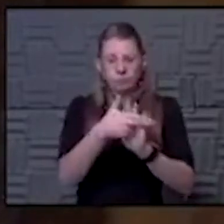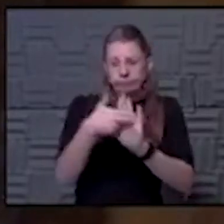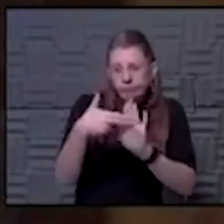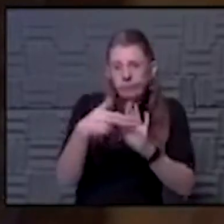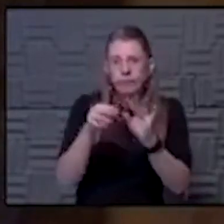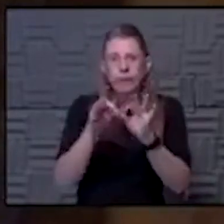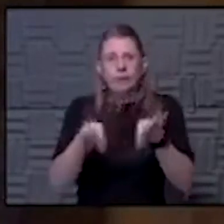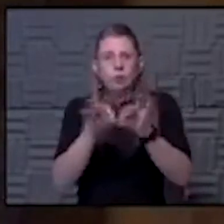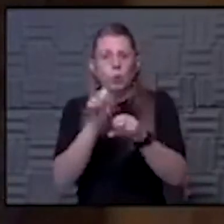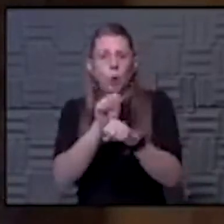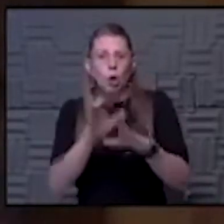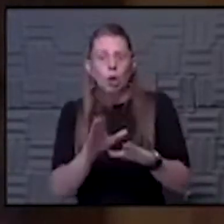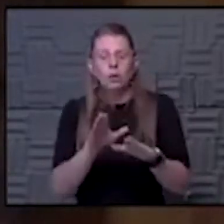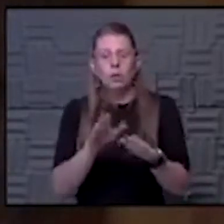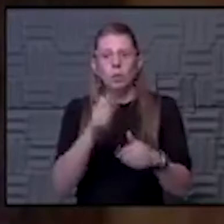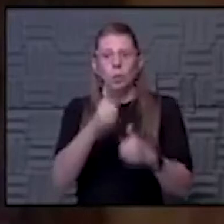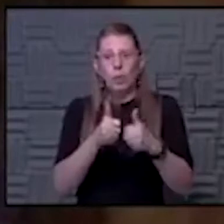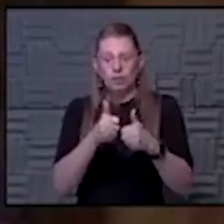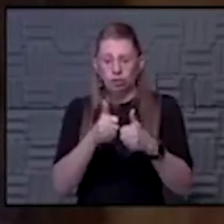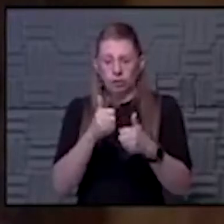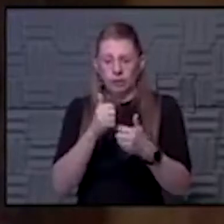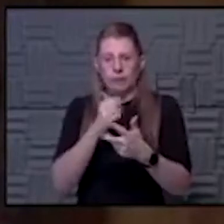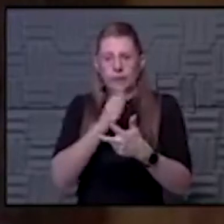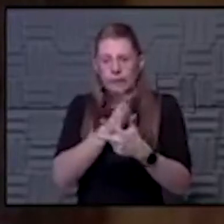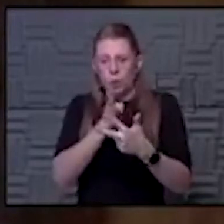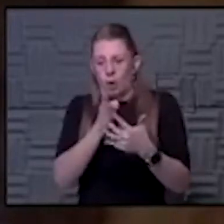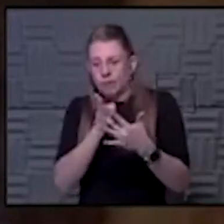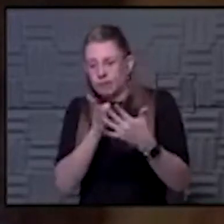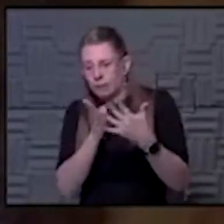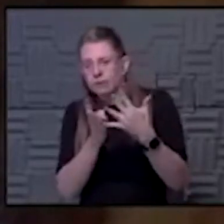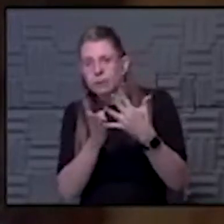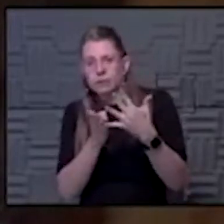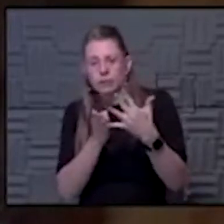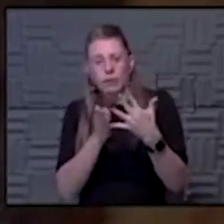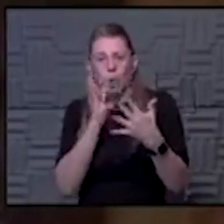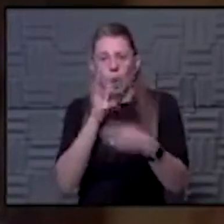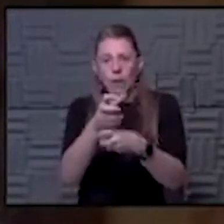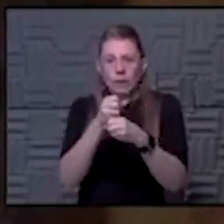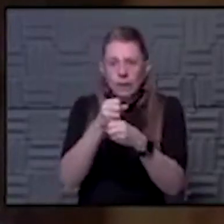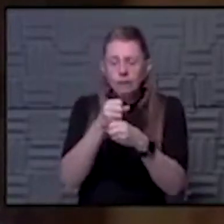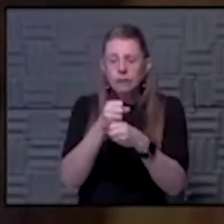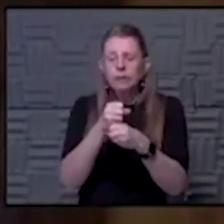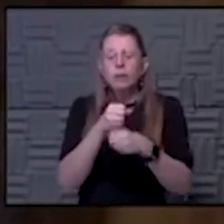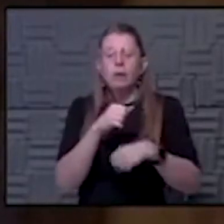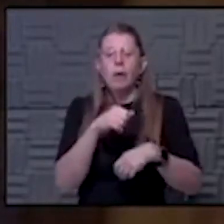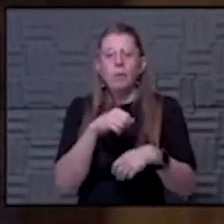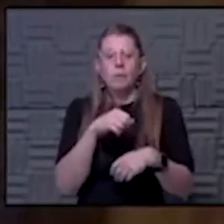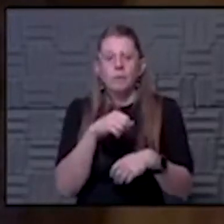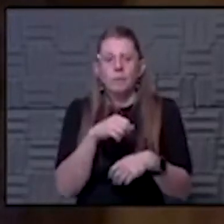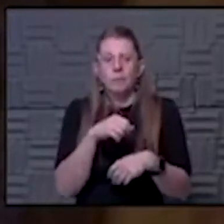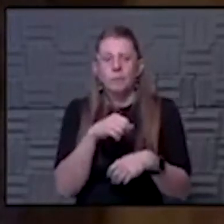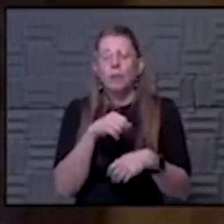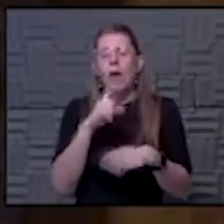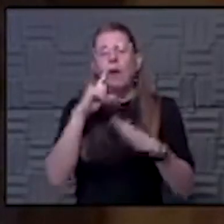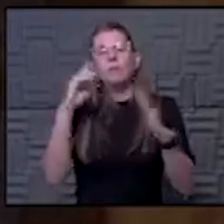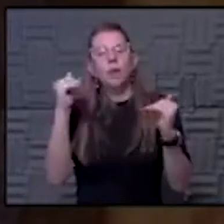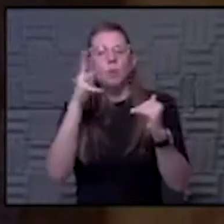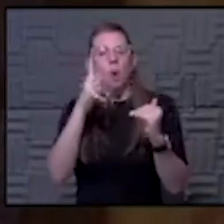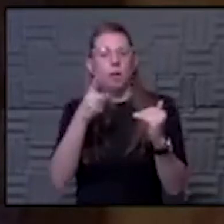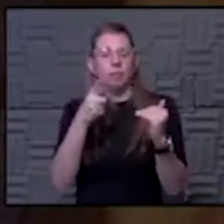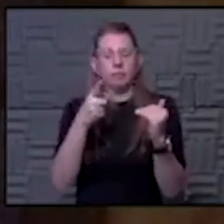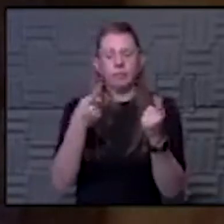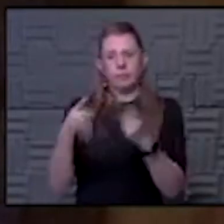what sequence will that category get? I expect that we will be getting to that sometime